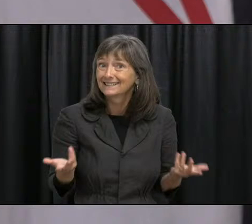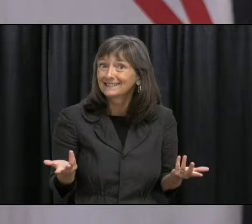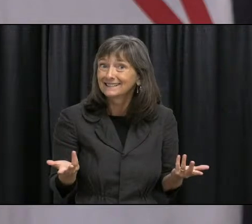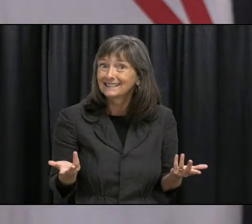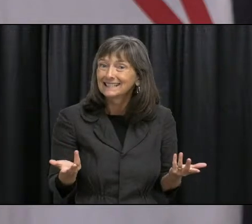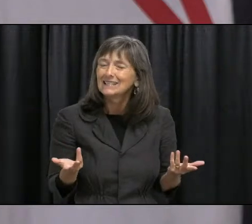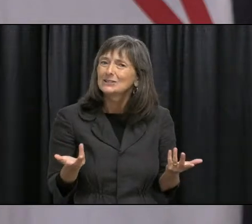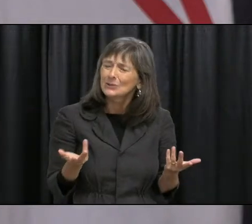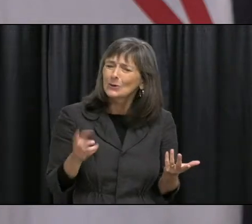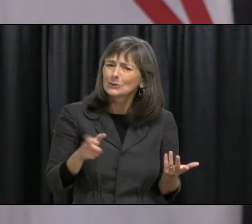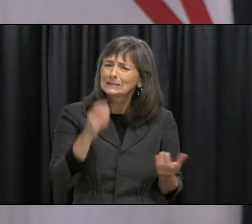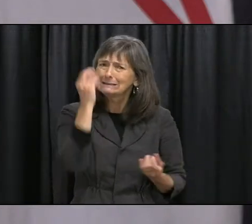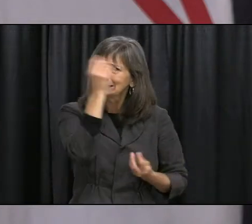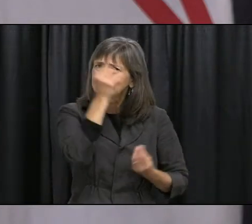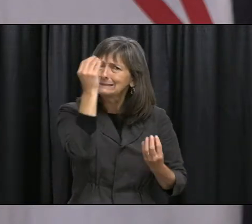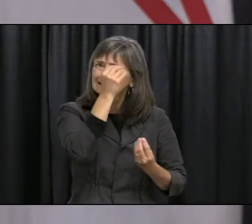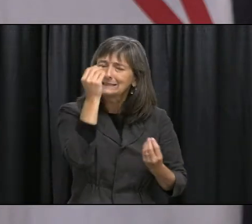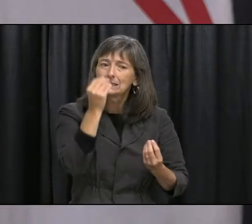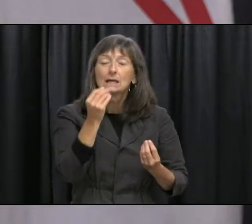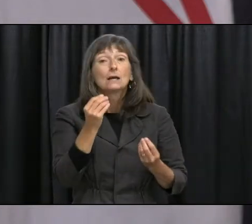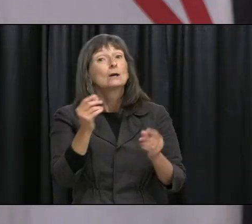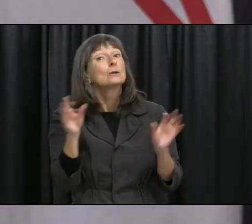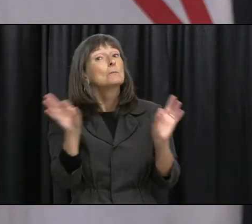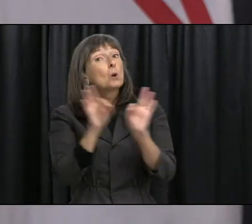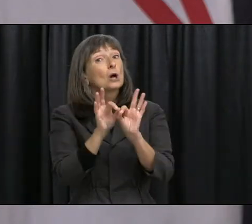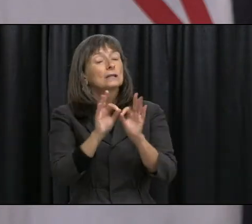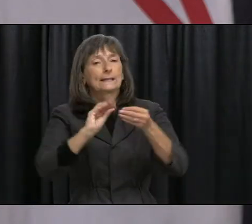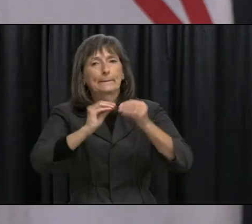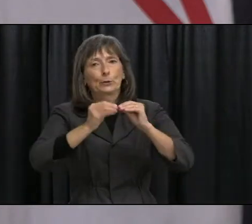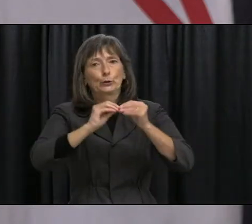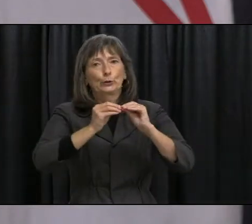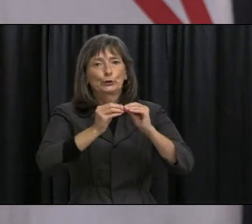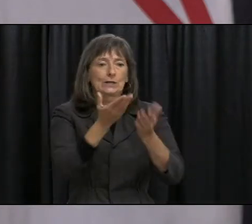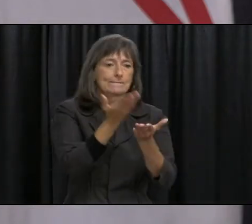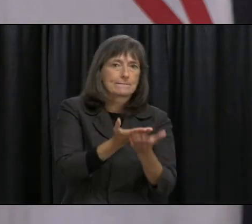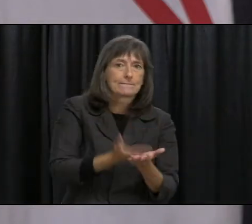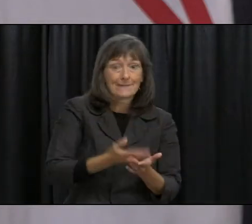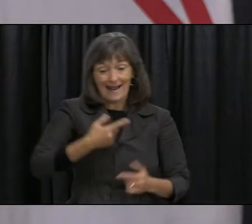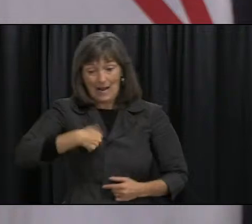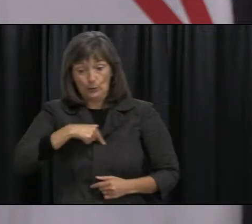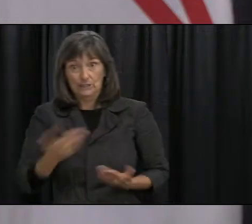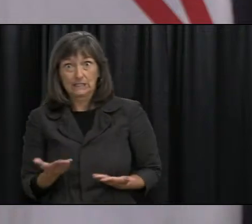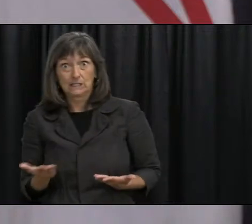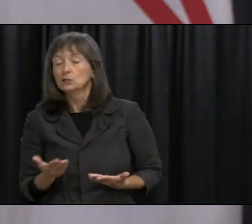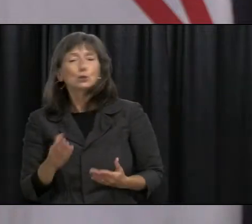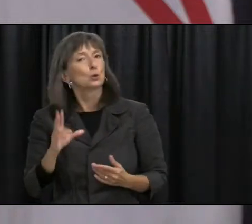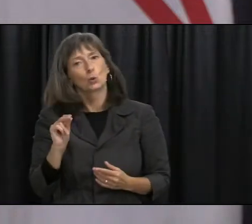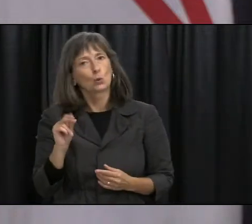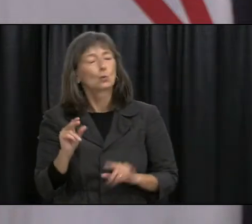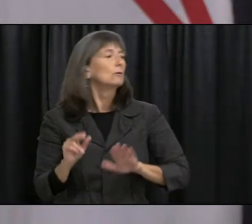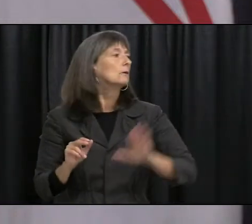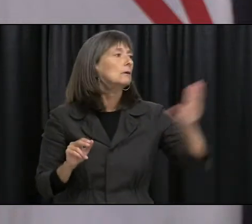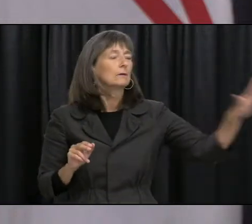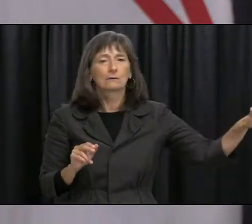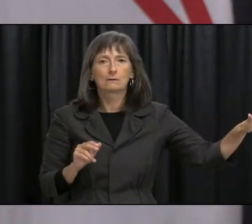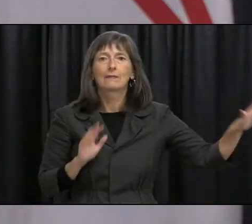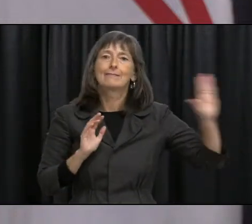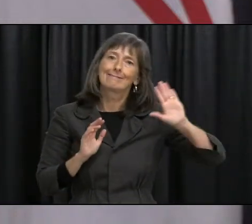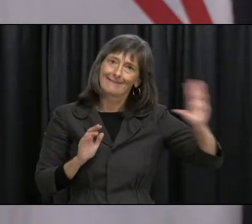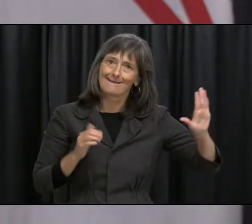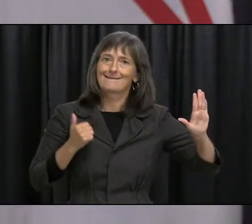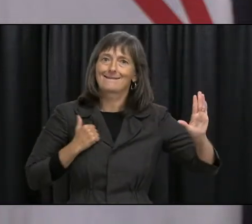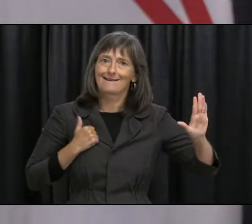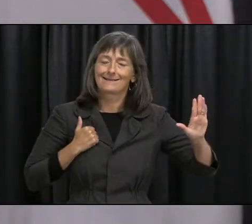consider. Certainly epidemiology is the most important thing, and not necessarily our epidemiology, but the epidemiology elsewhere.